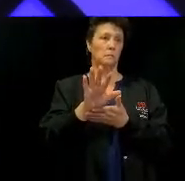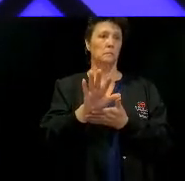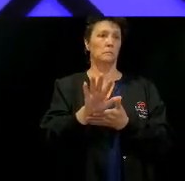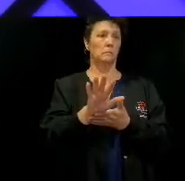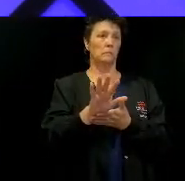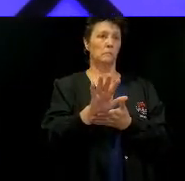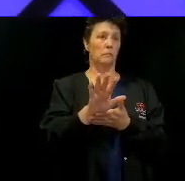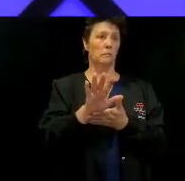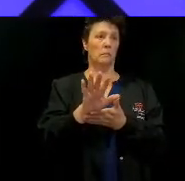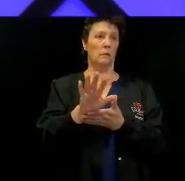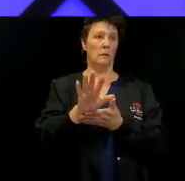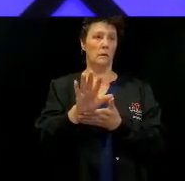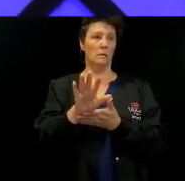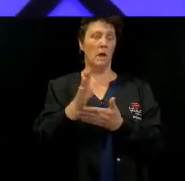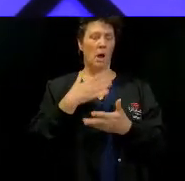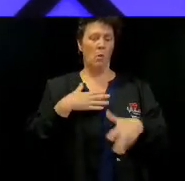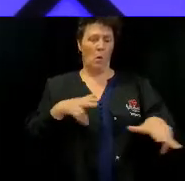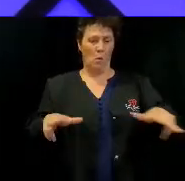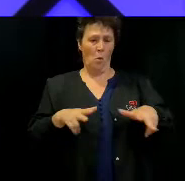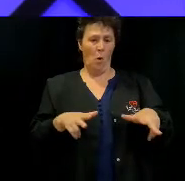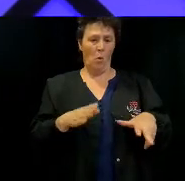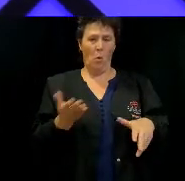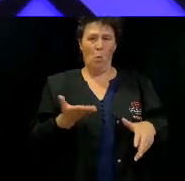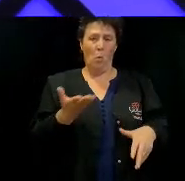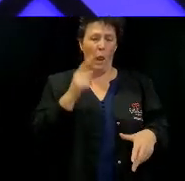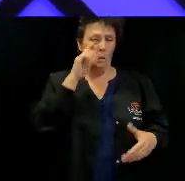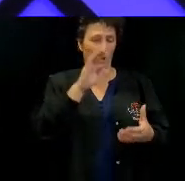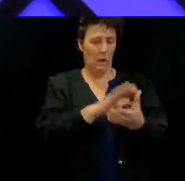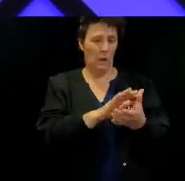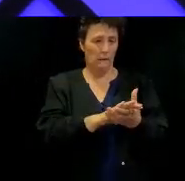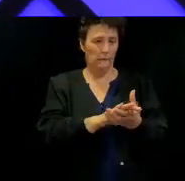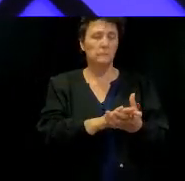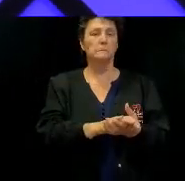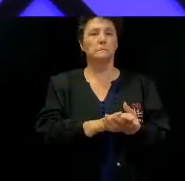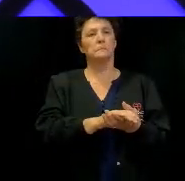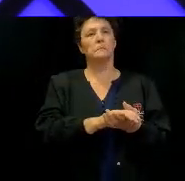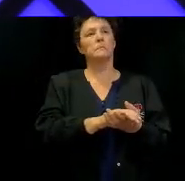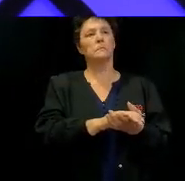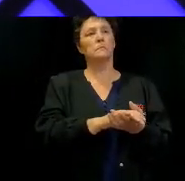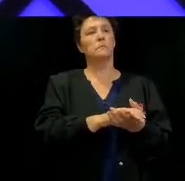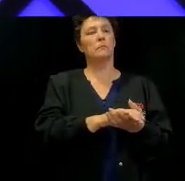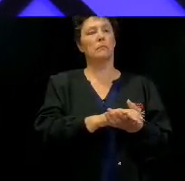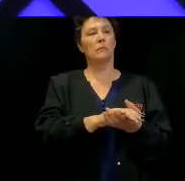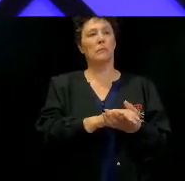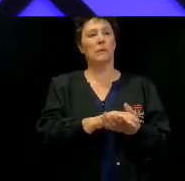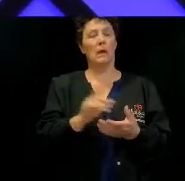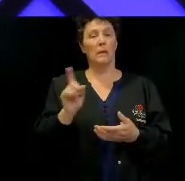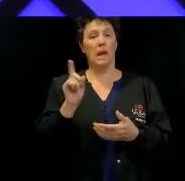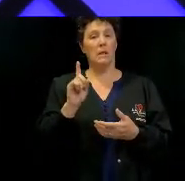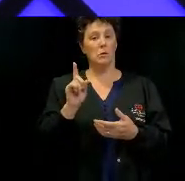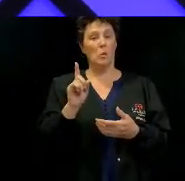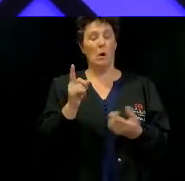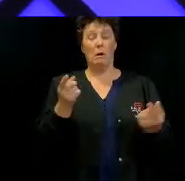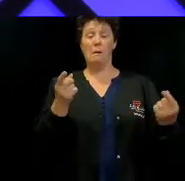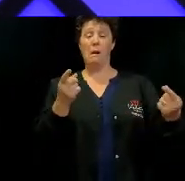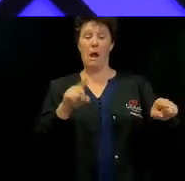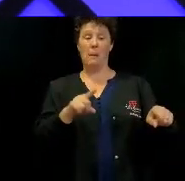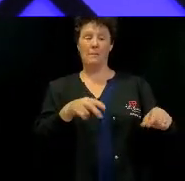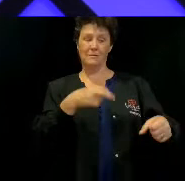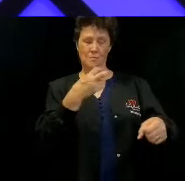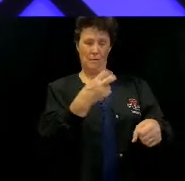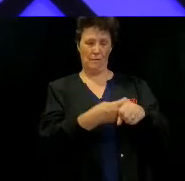I want to walk out what I believe. Boy, isn't that that's where the rubber hits the road, and that's the hard part,